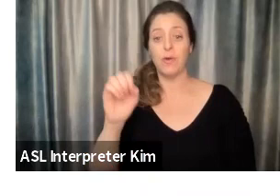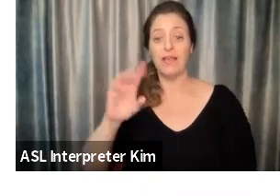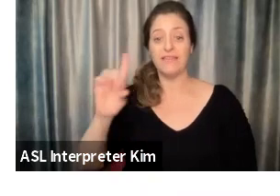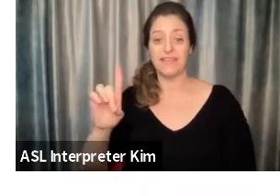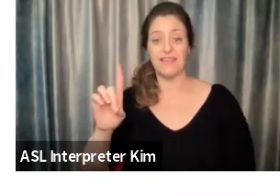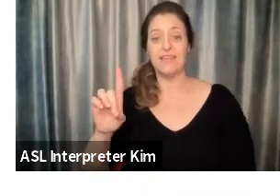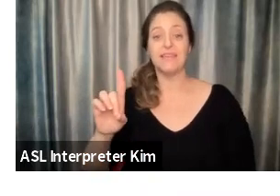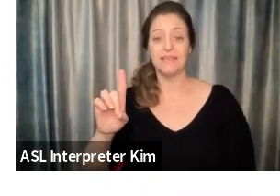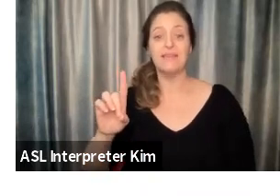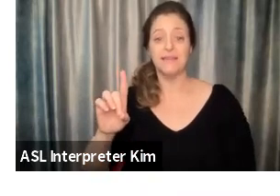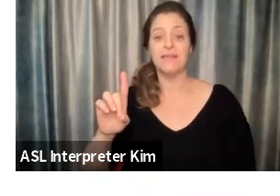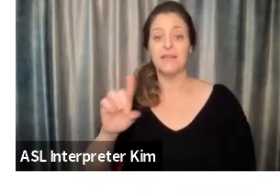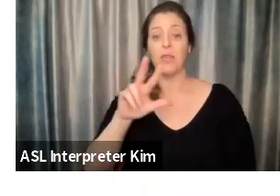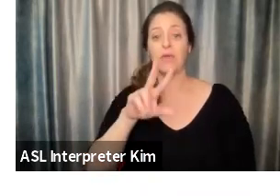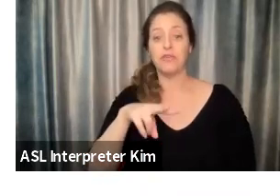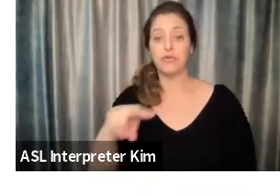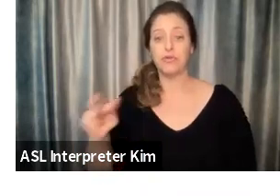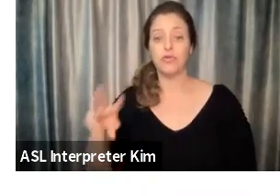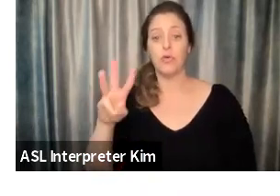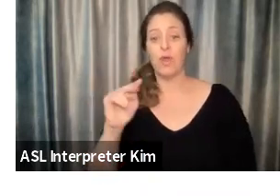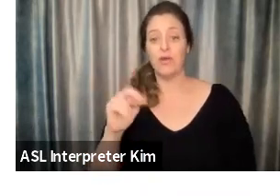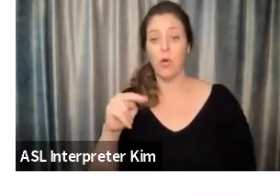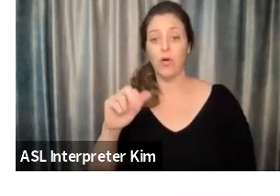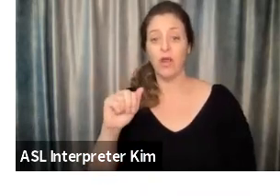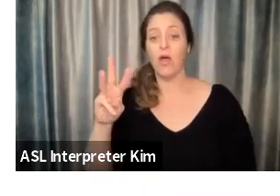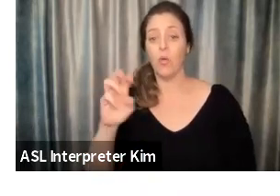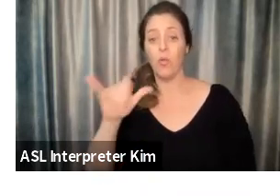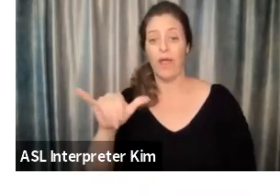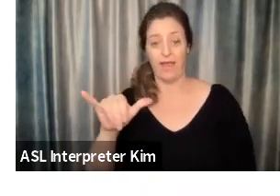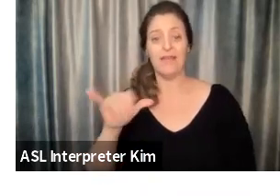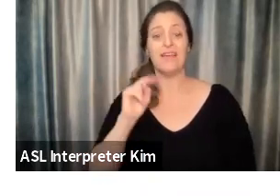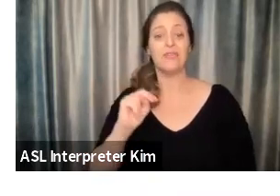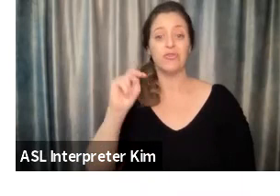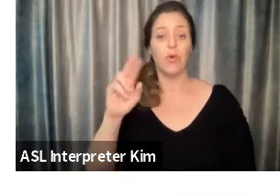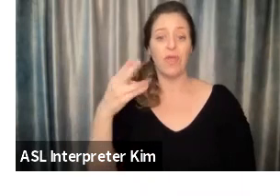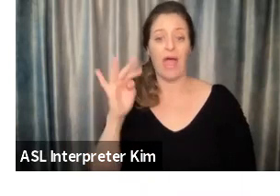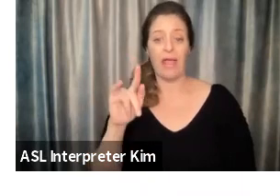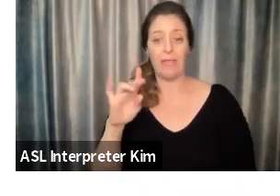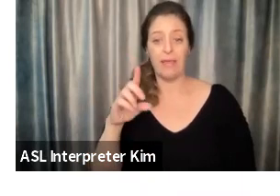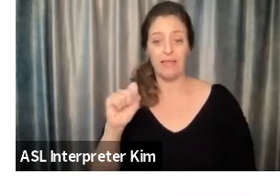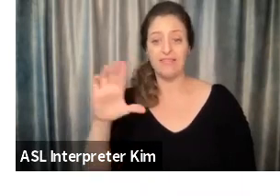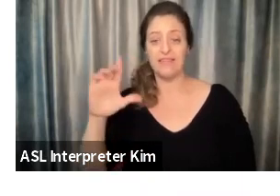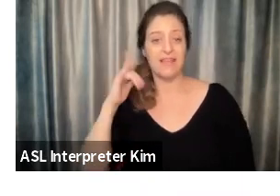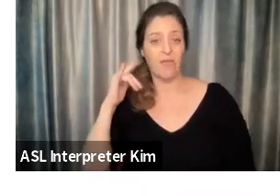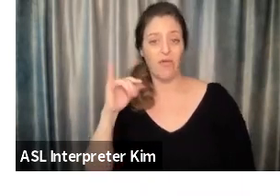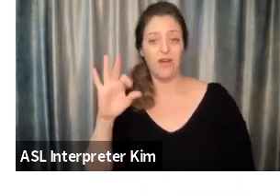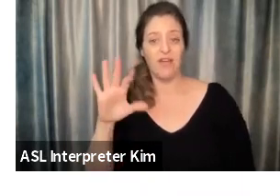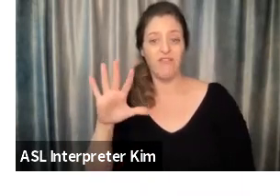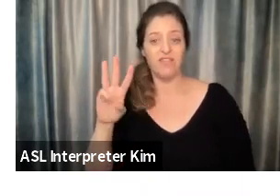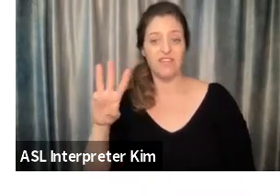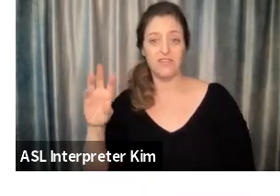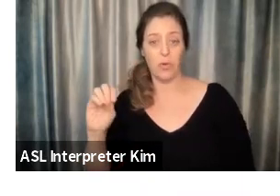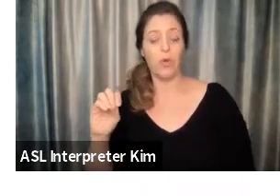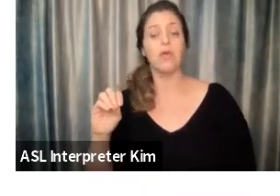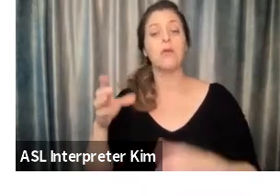Make sure your information is as accurate as possible, and a basic thing like not signing